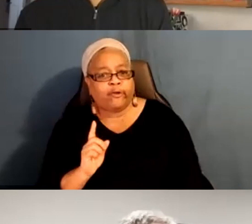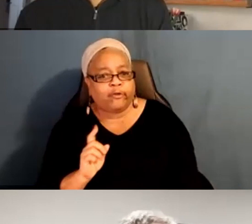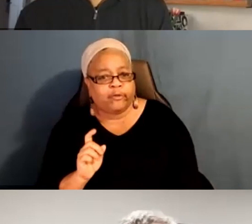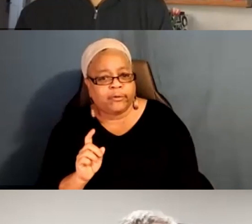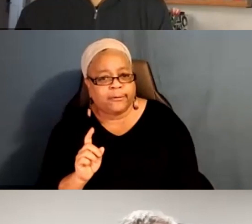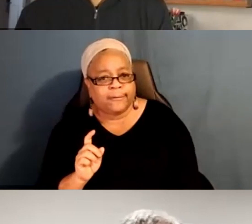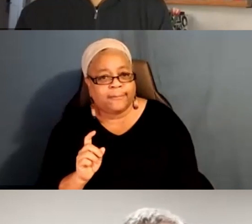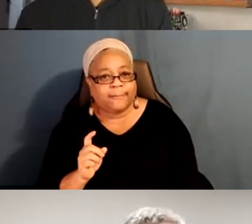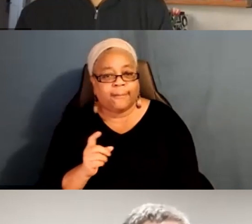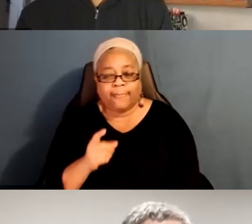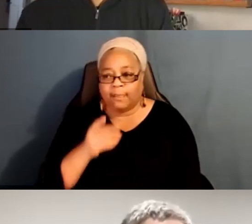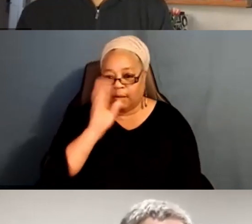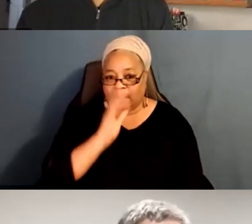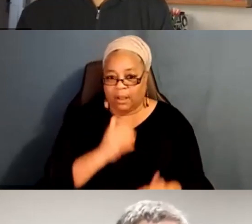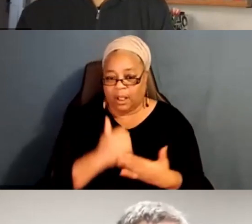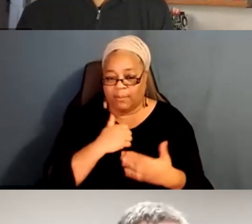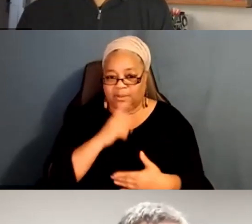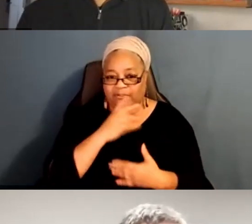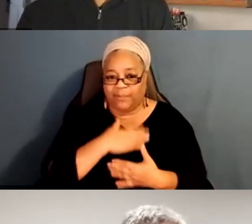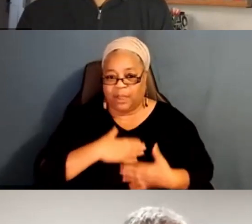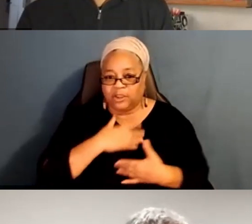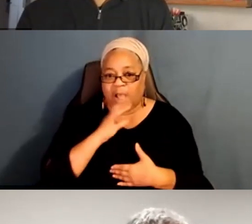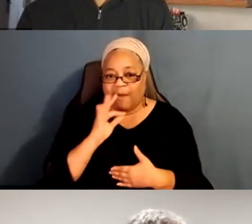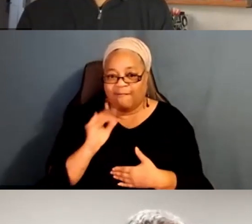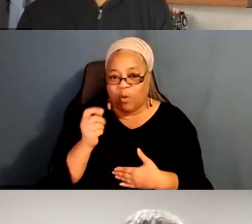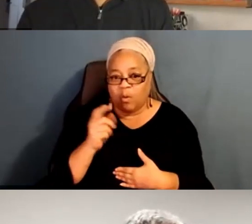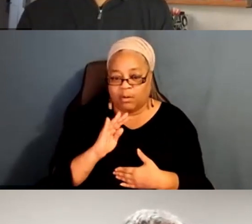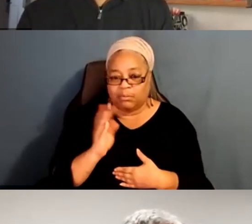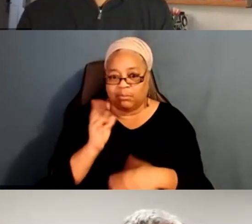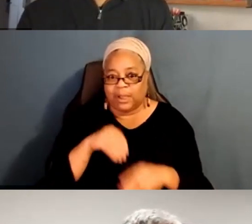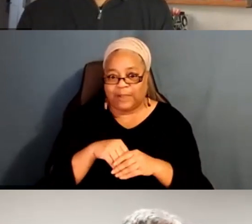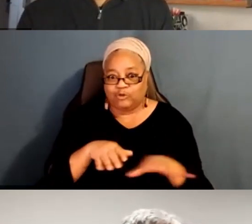God help us if pleasure and form actually comes in the conversation.